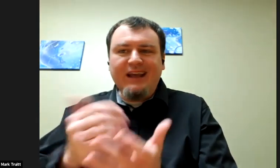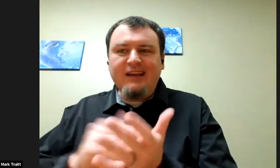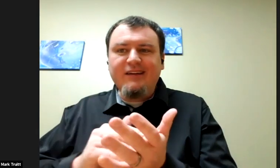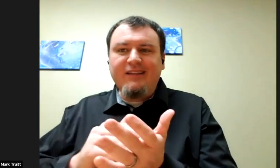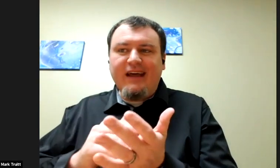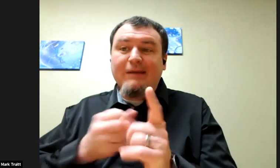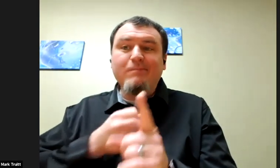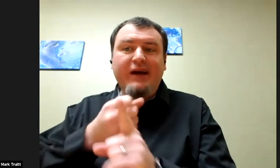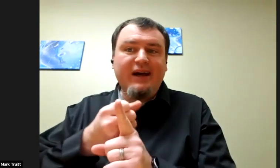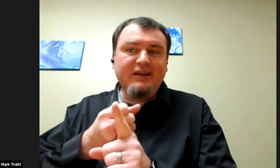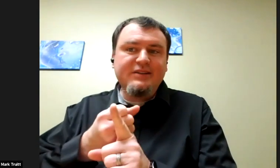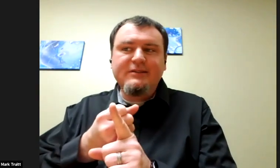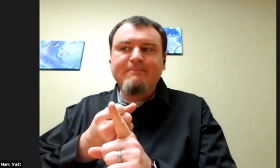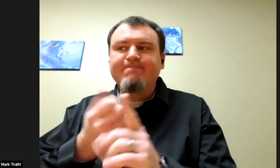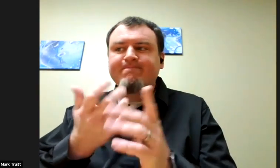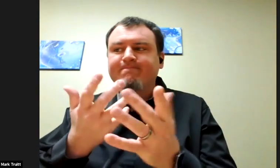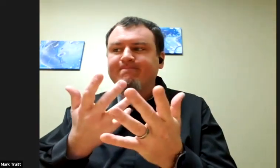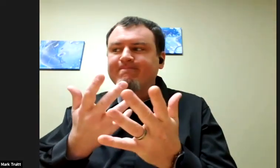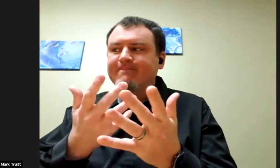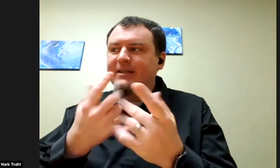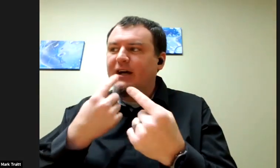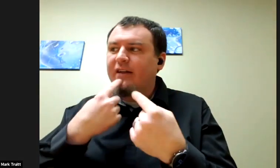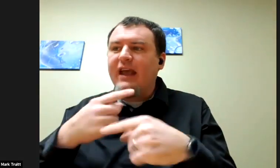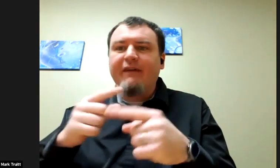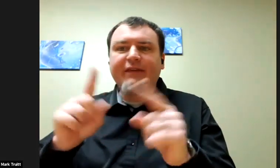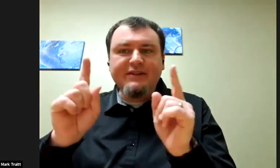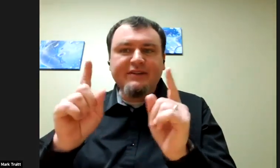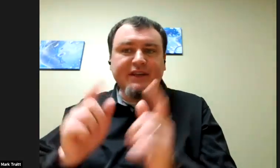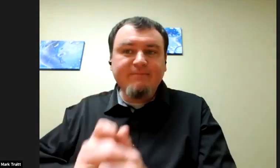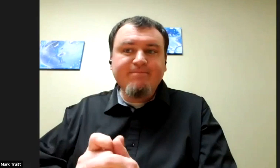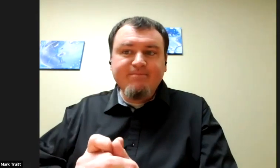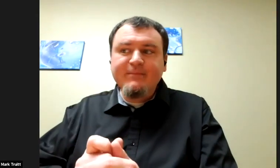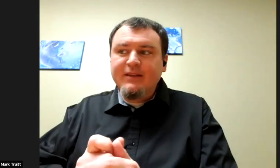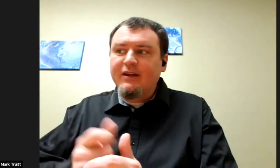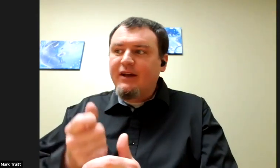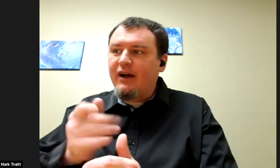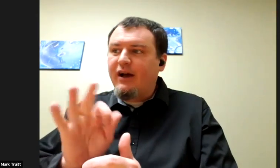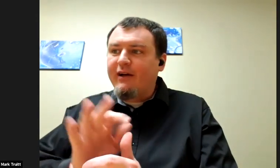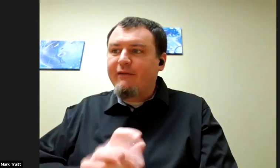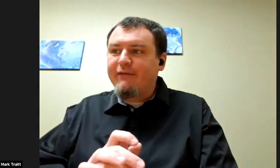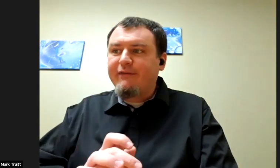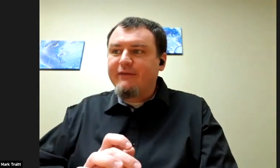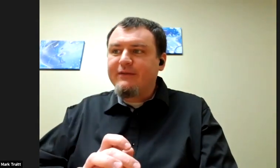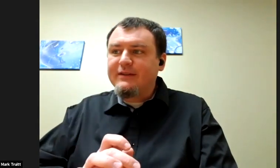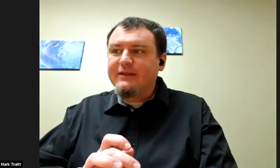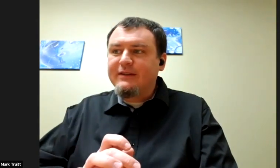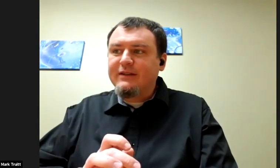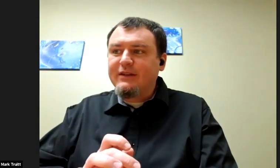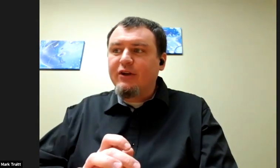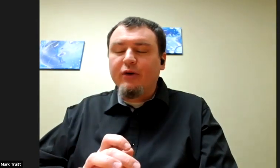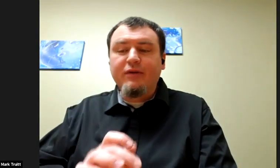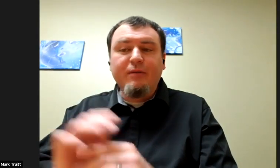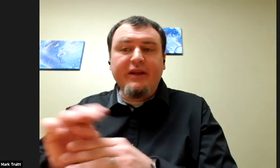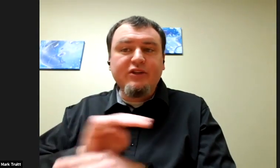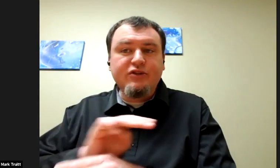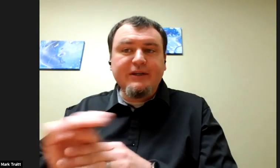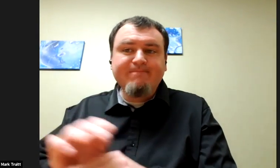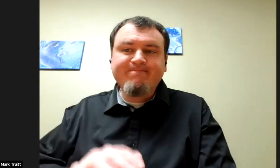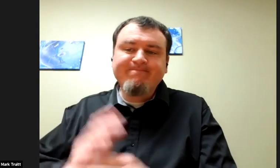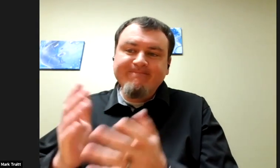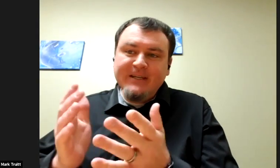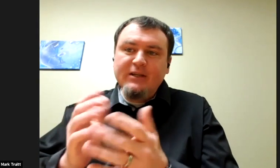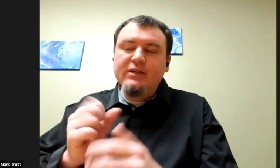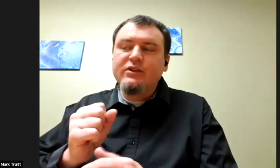And again, that impacts the efficacy of, you know, the